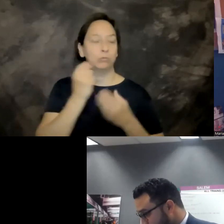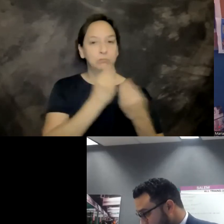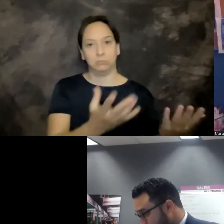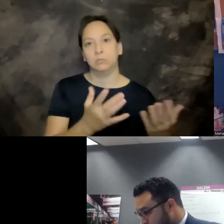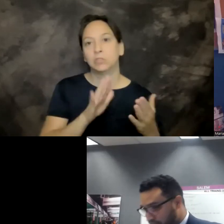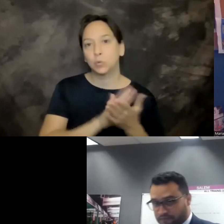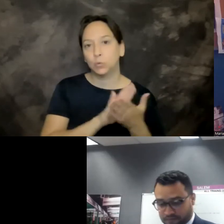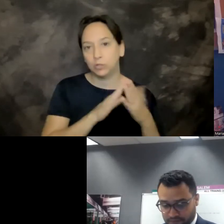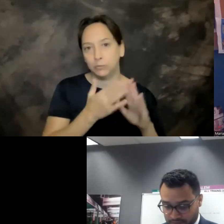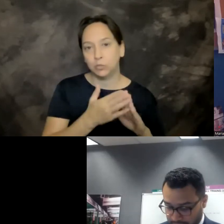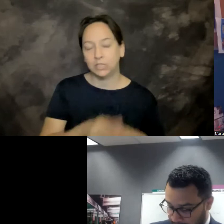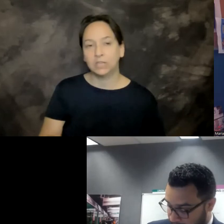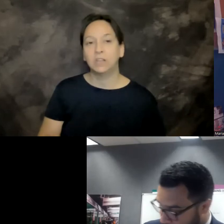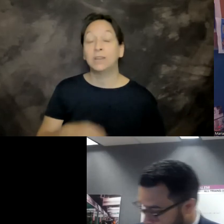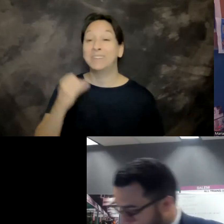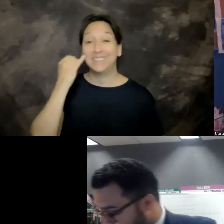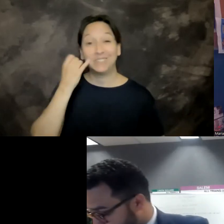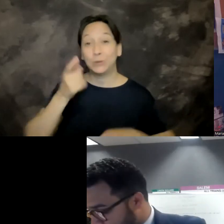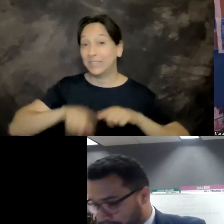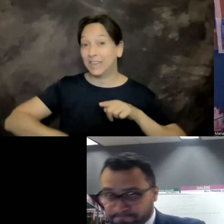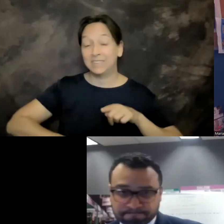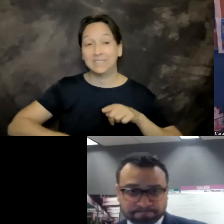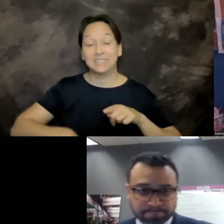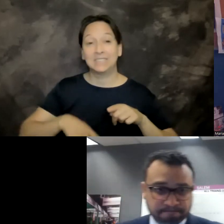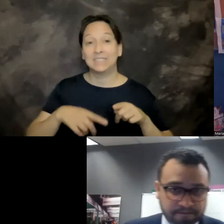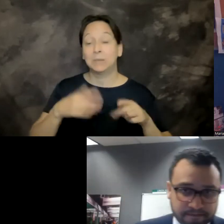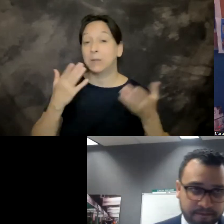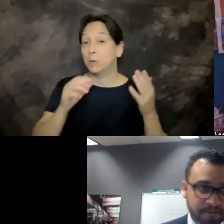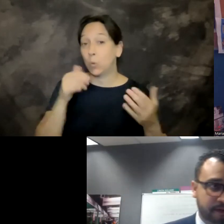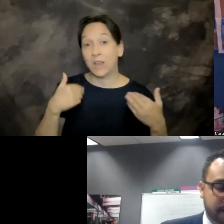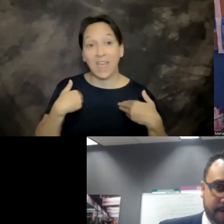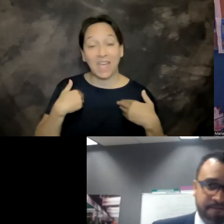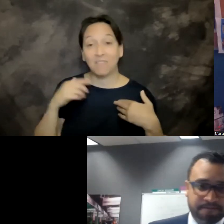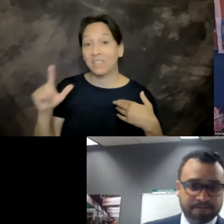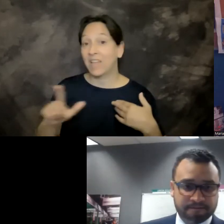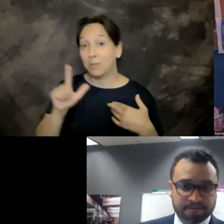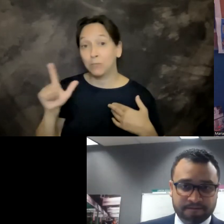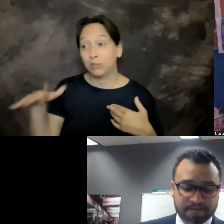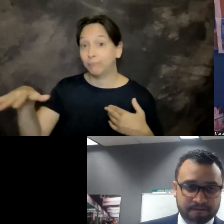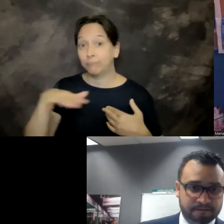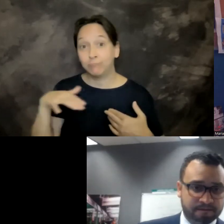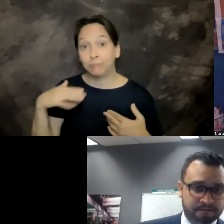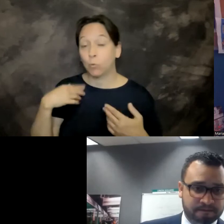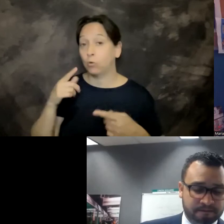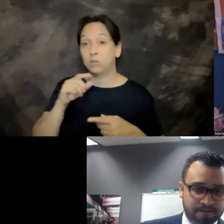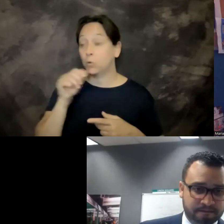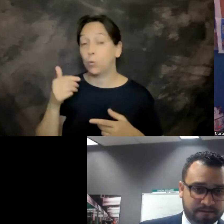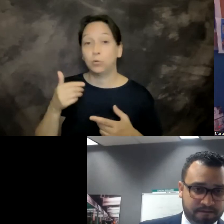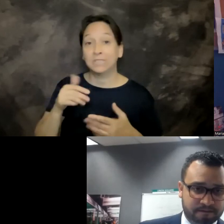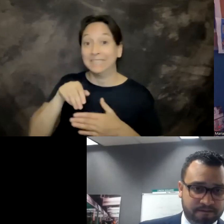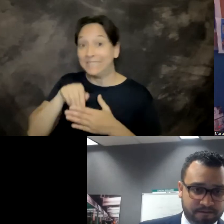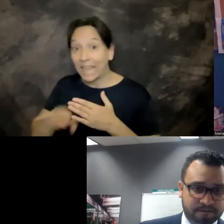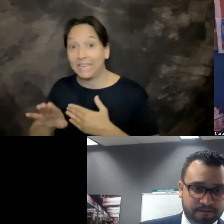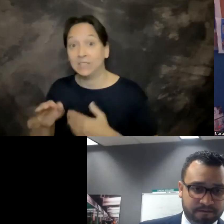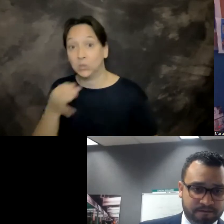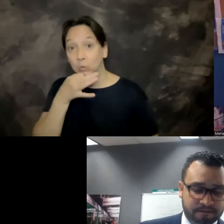For those who aren't able to, whether they don't have access to a library or they're just not able to get to one soon, we do